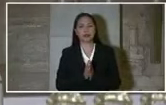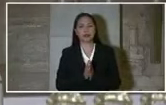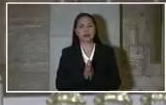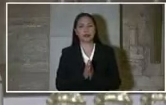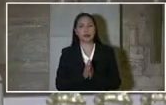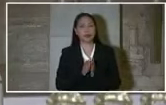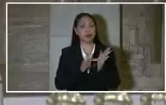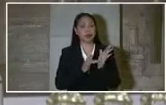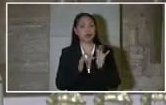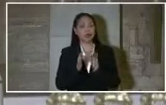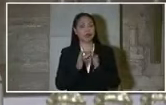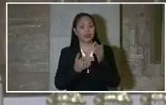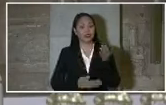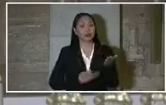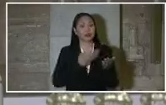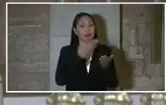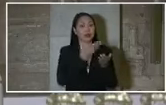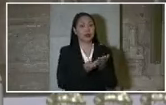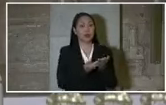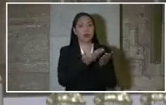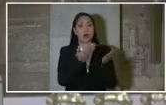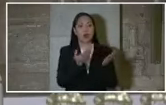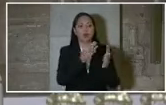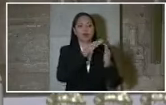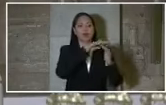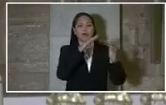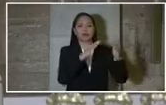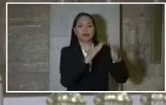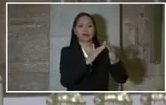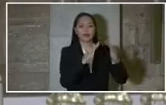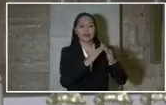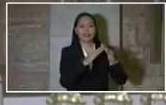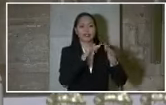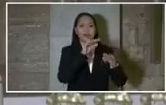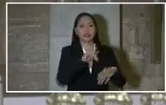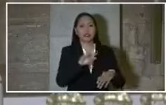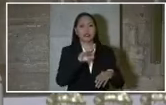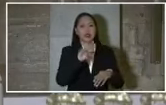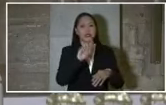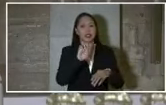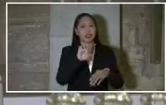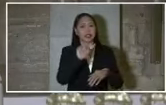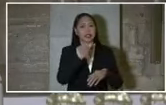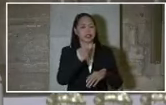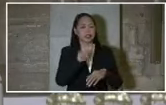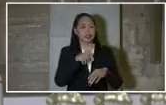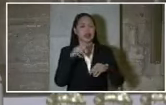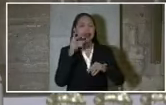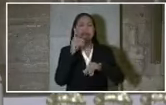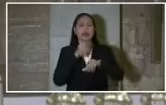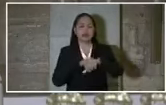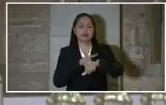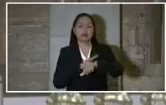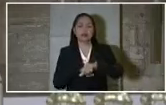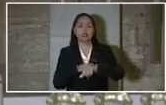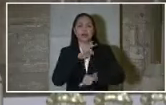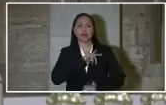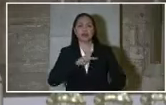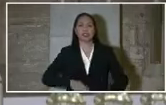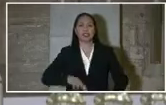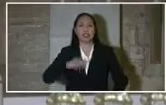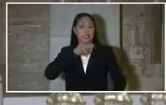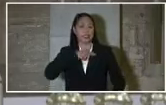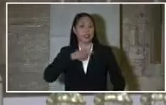When Jesus was born in Bethlehem of Judea in the days of King Herod,